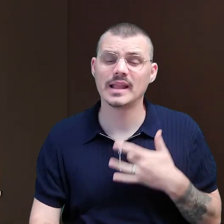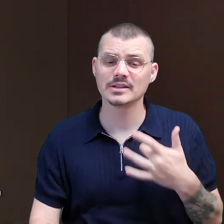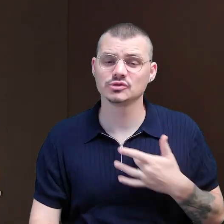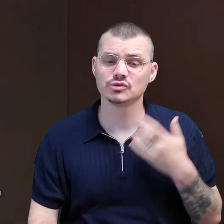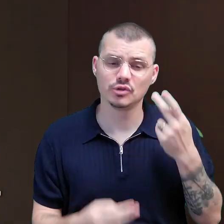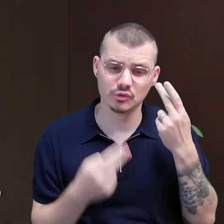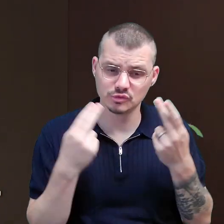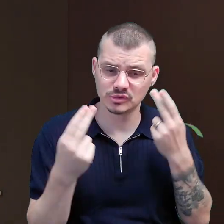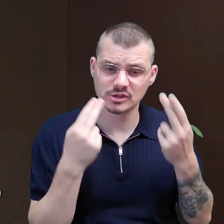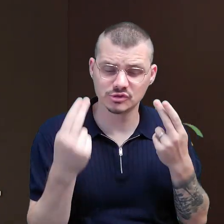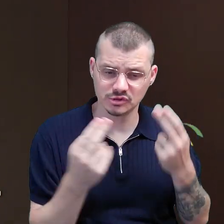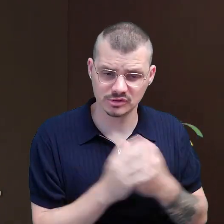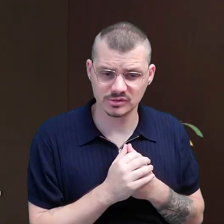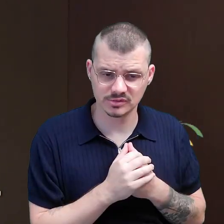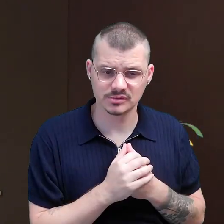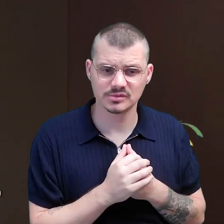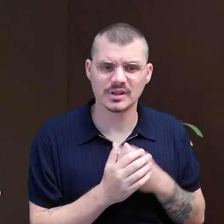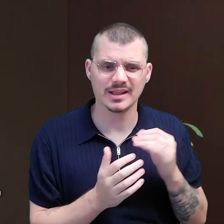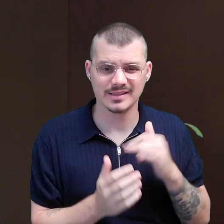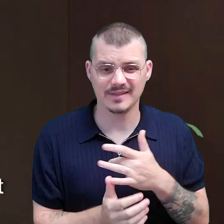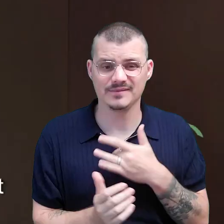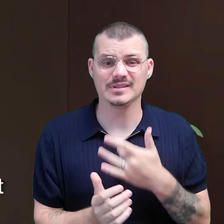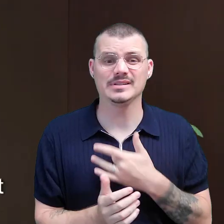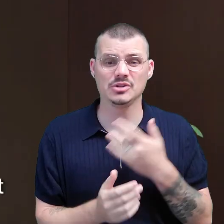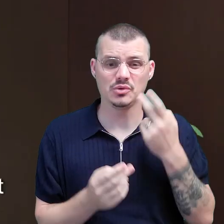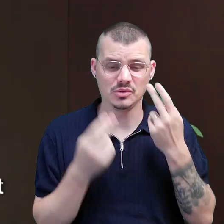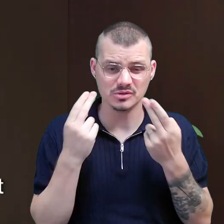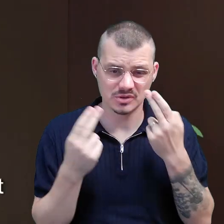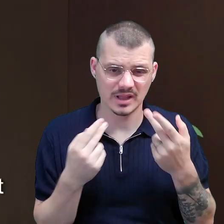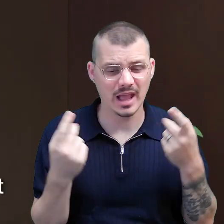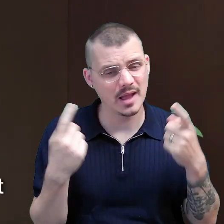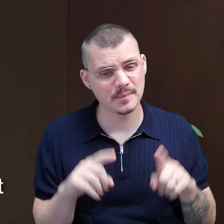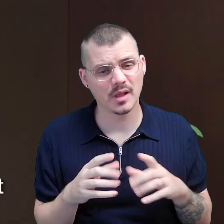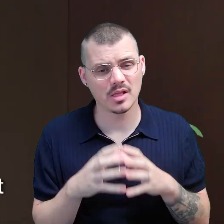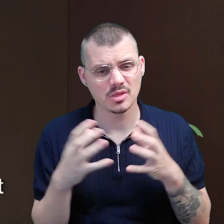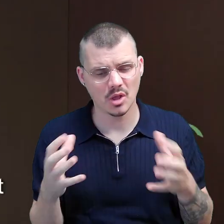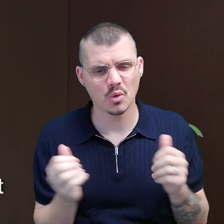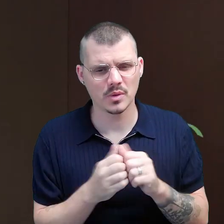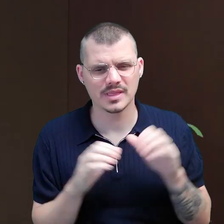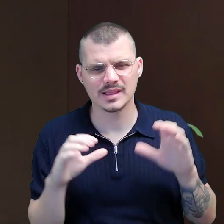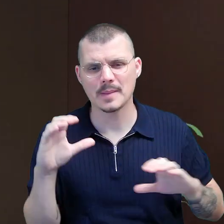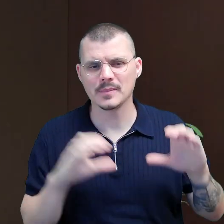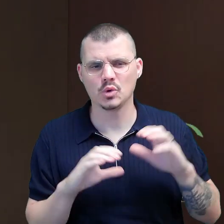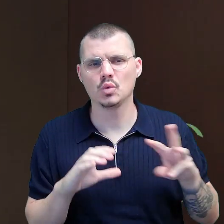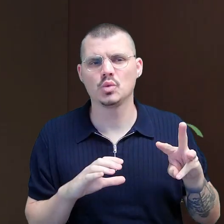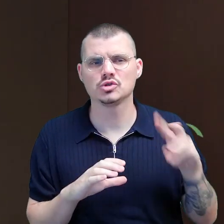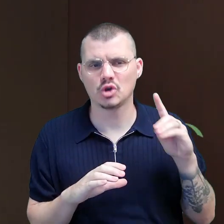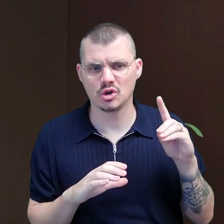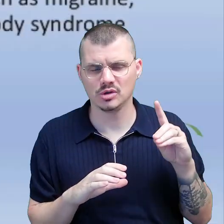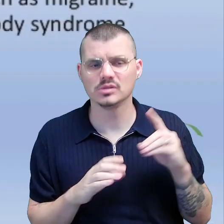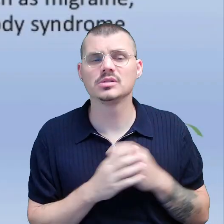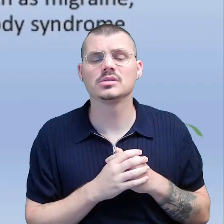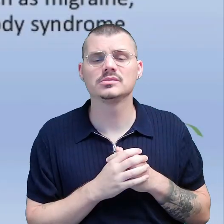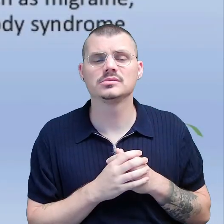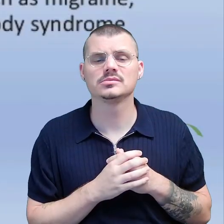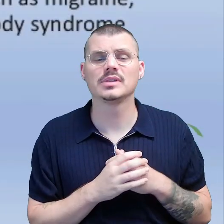Well, it could be tactile hallucinations, and tactile hallucinations happen a lot in chemical